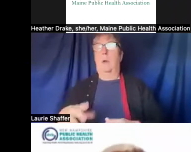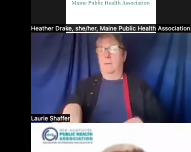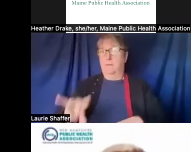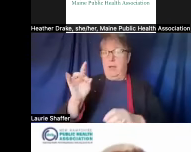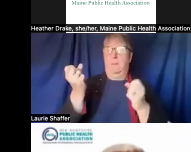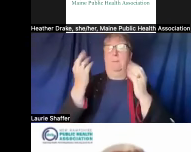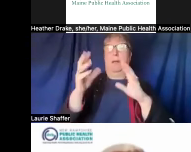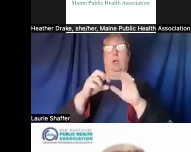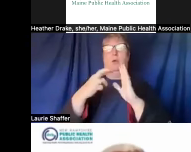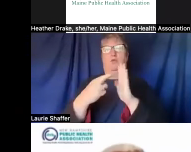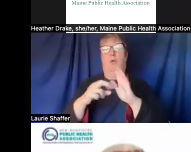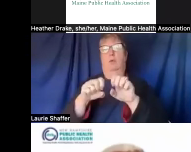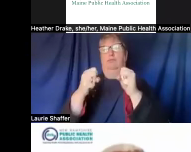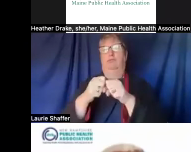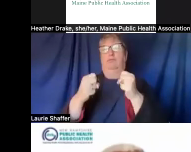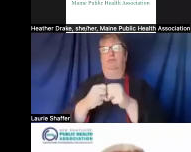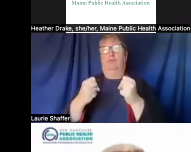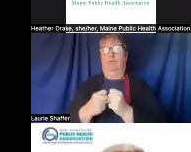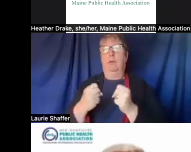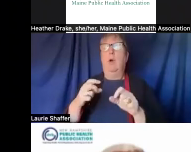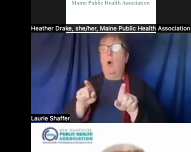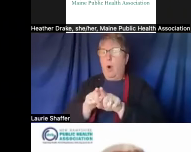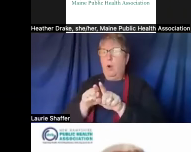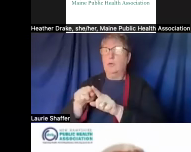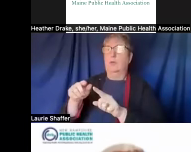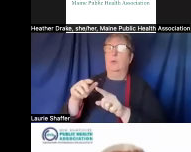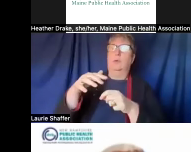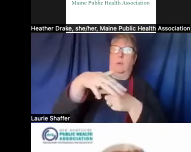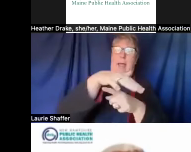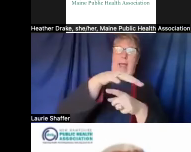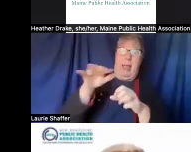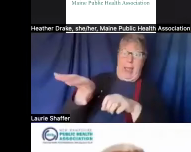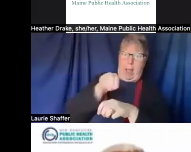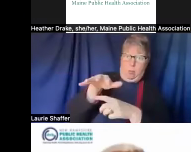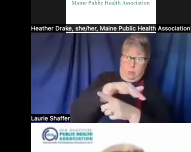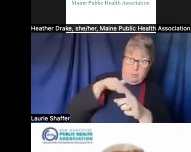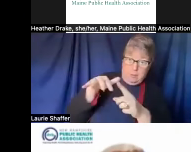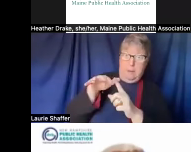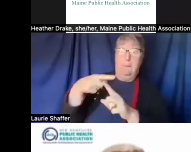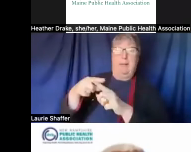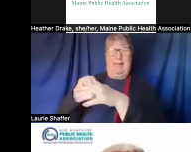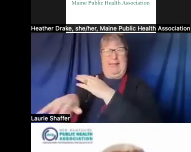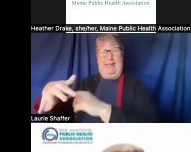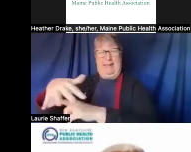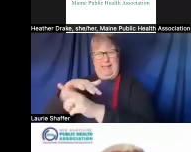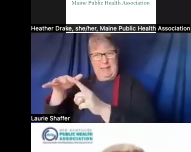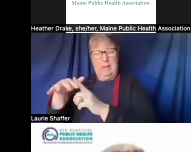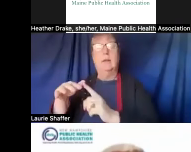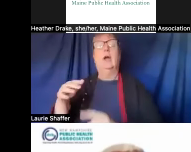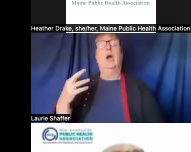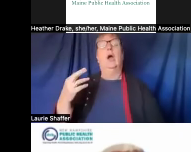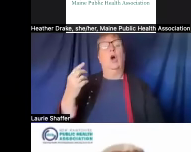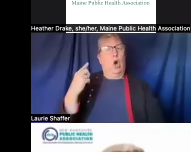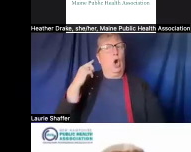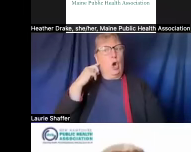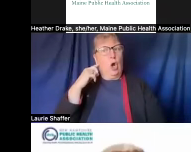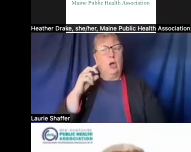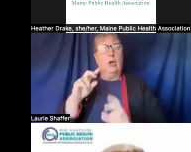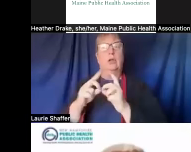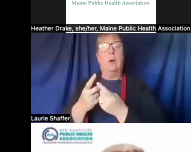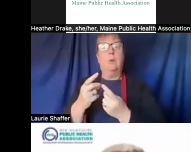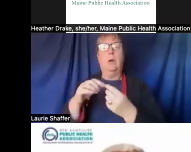officer was able to verify concerns in the indoor environment as well. And the health officer did find that DCYF had recently taken the children out